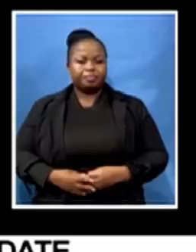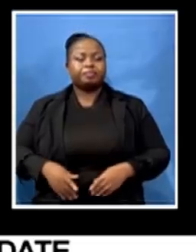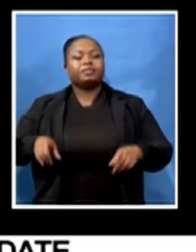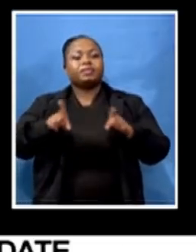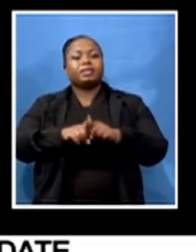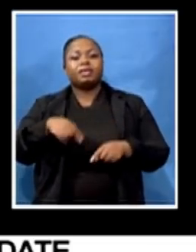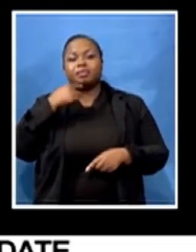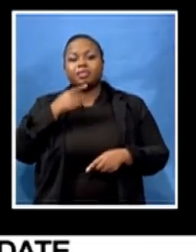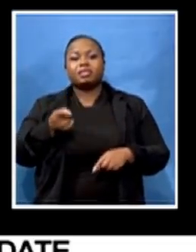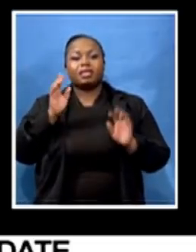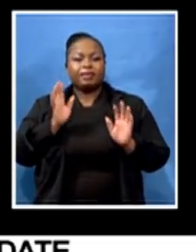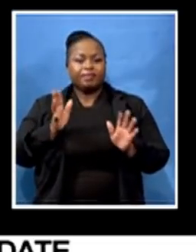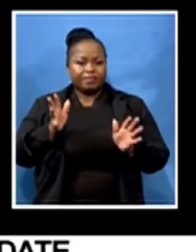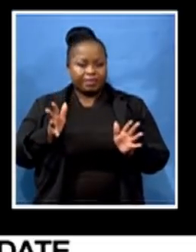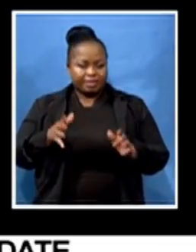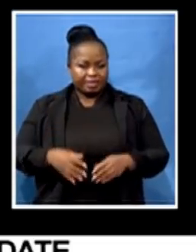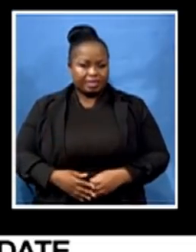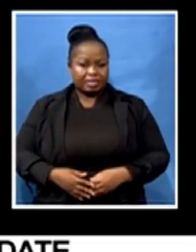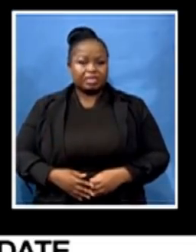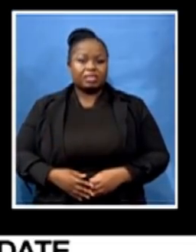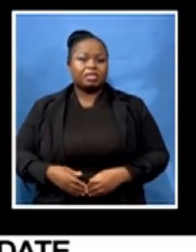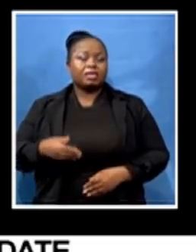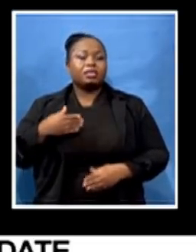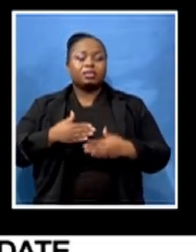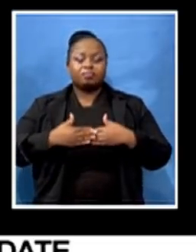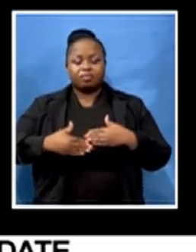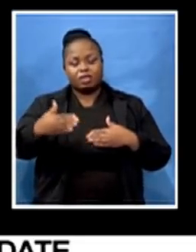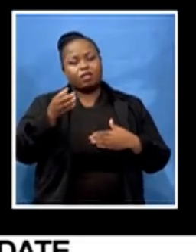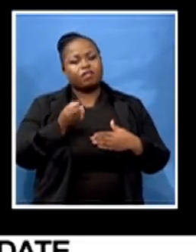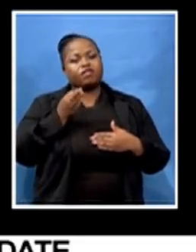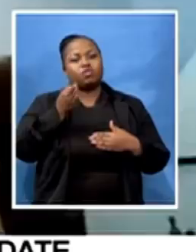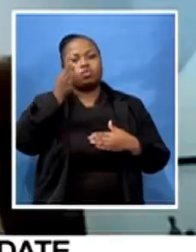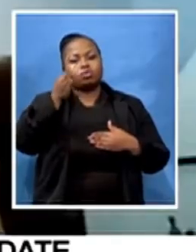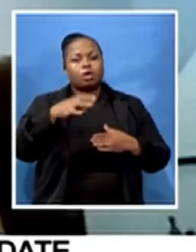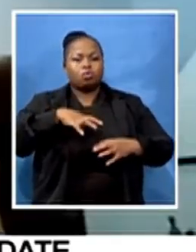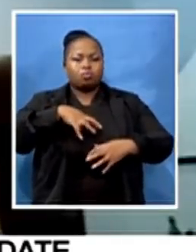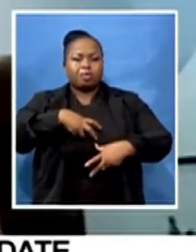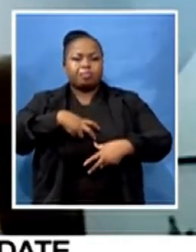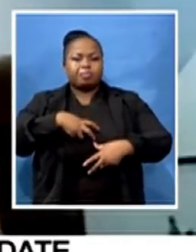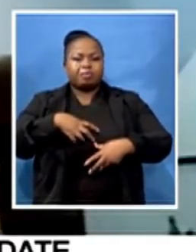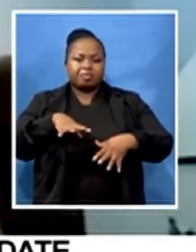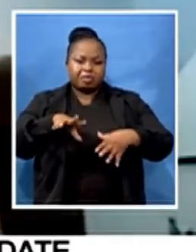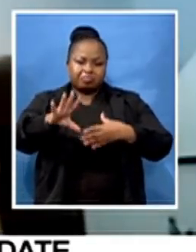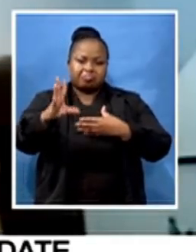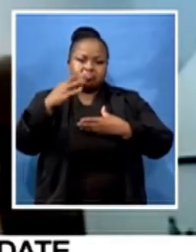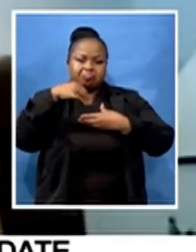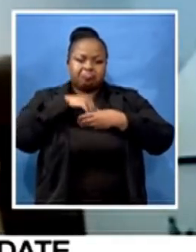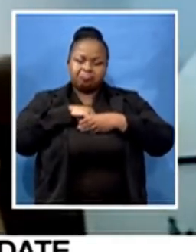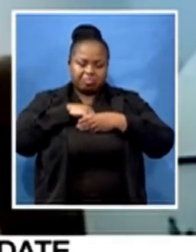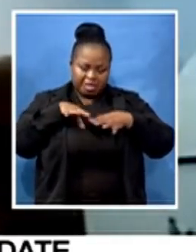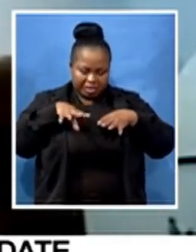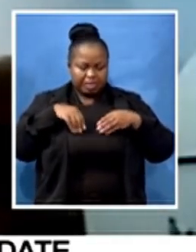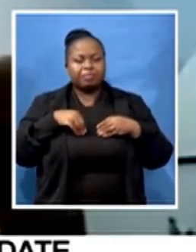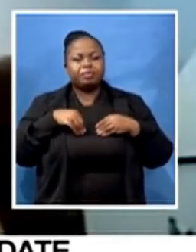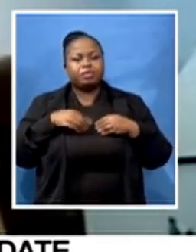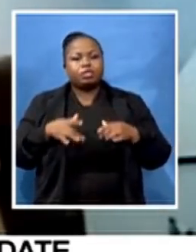must adjust to a new norm with regard to how we do things. I know